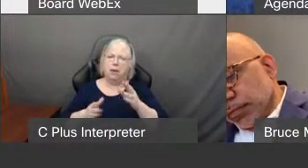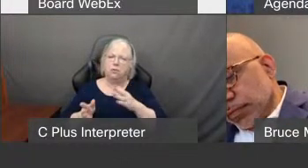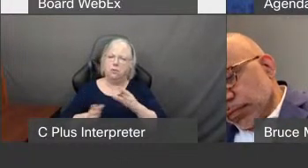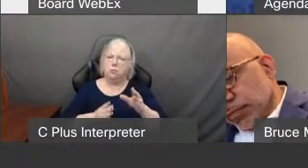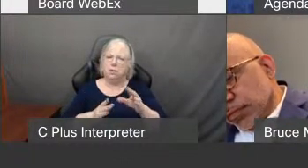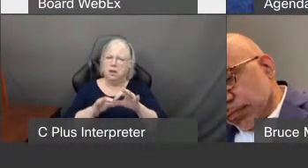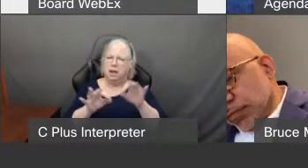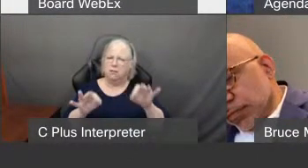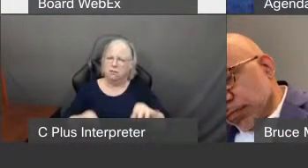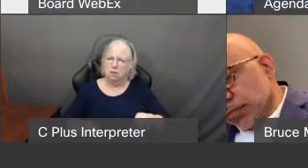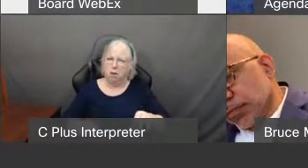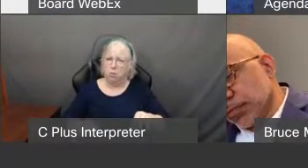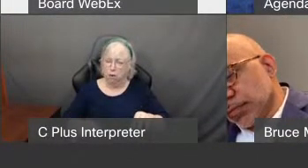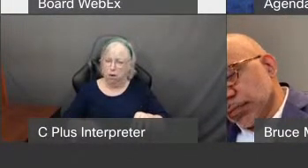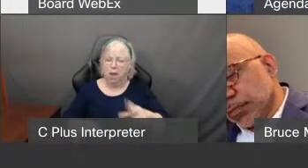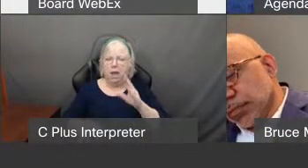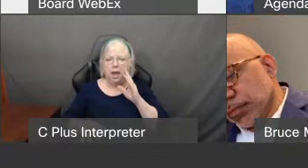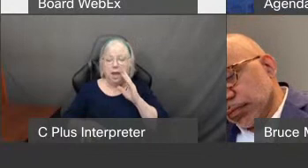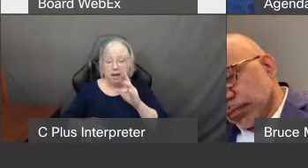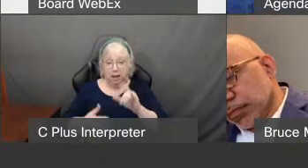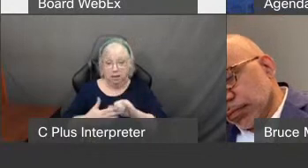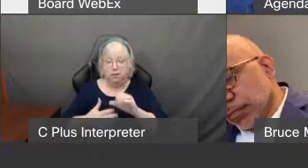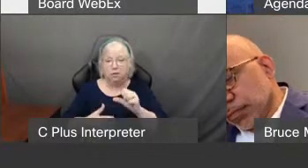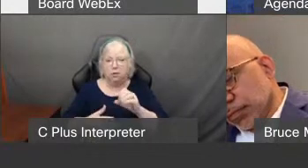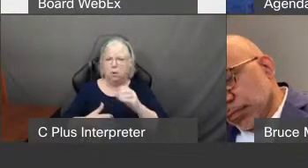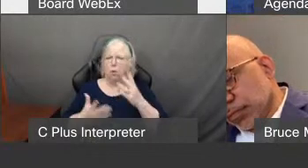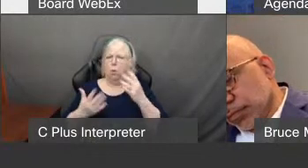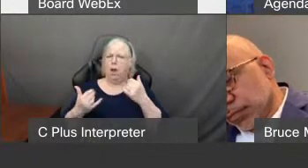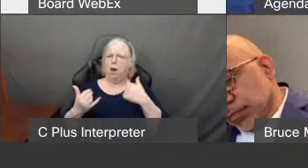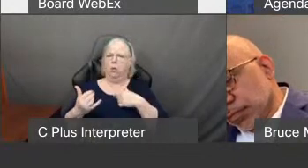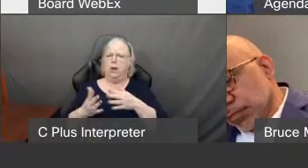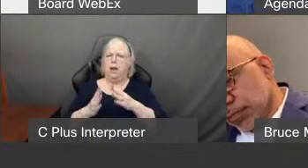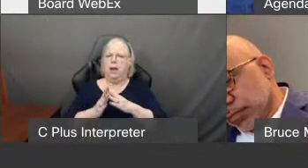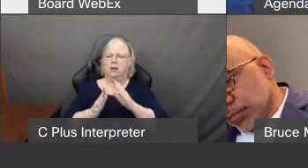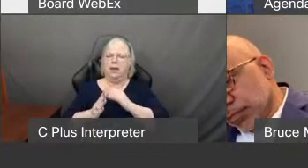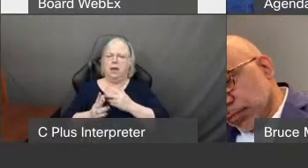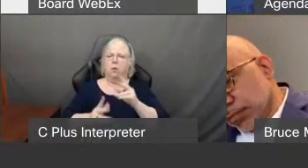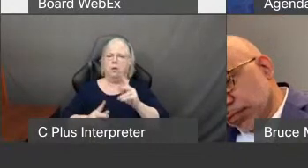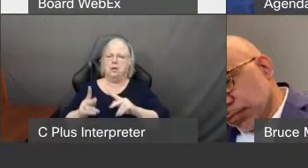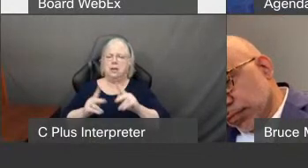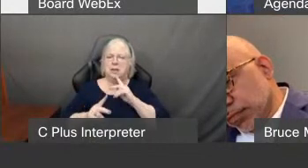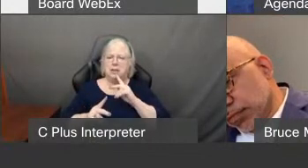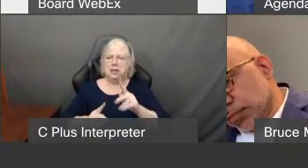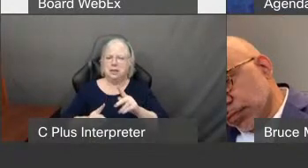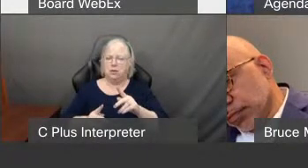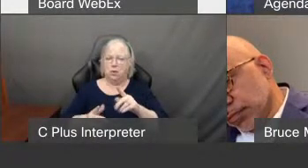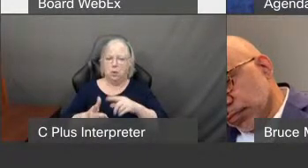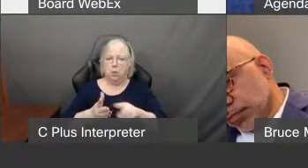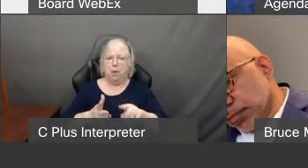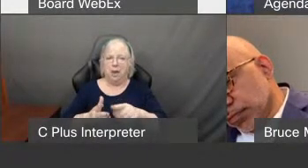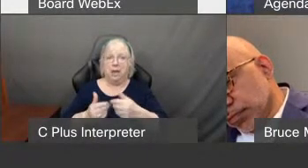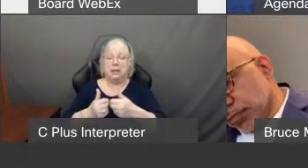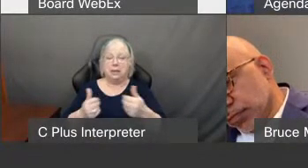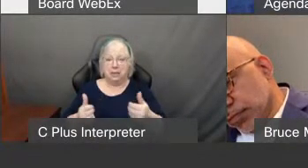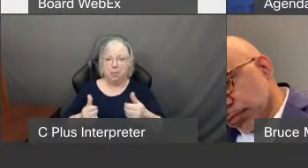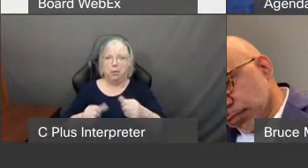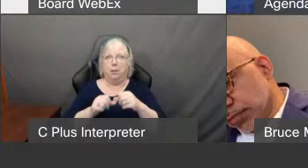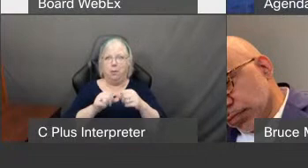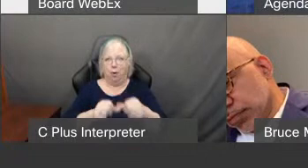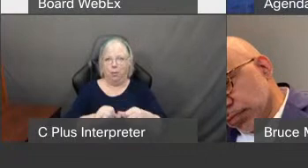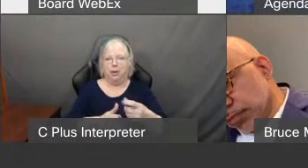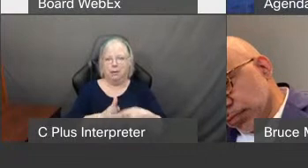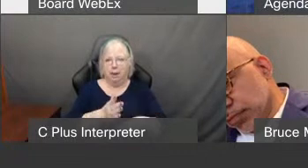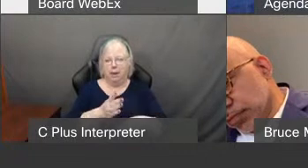framework? And with that being the case, why are we asking our citizens to pay a separate permanent